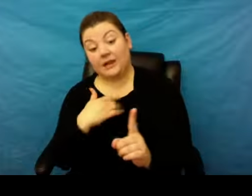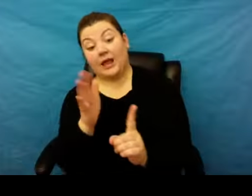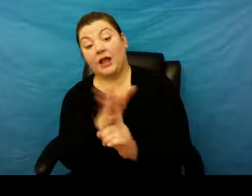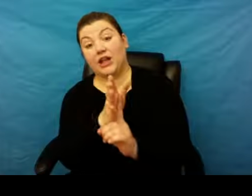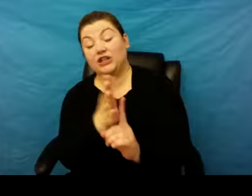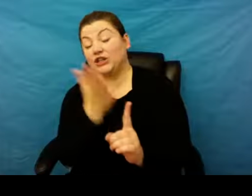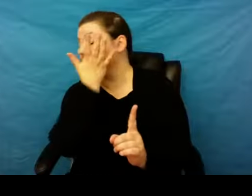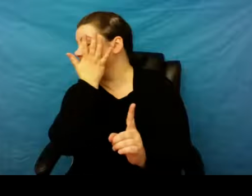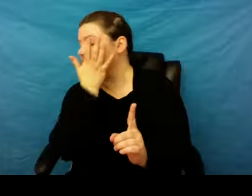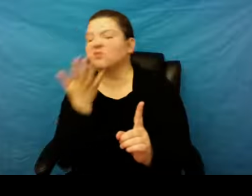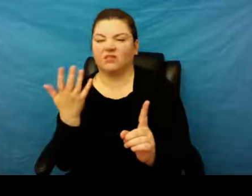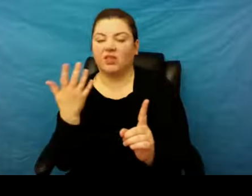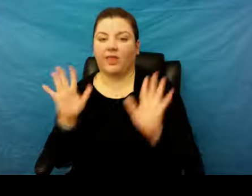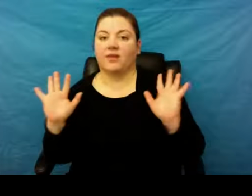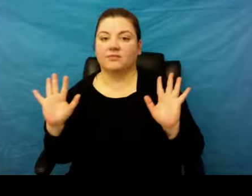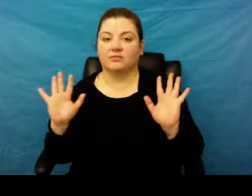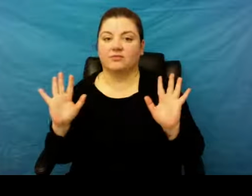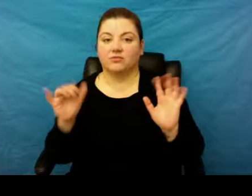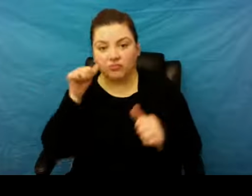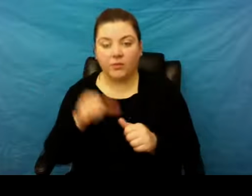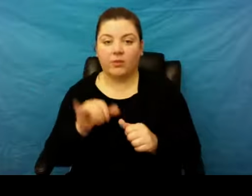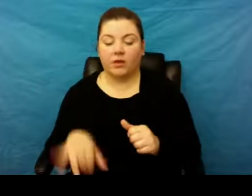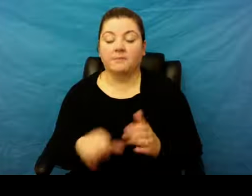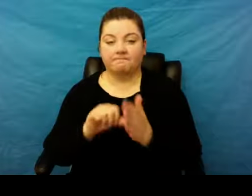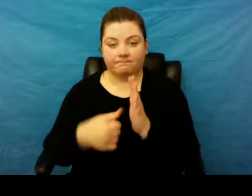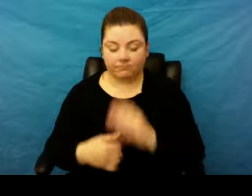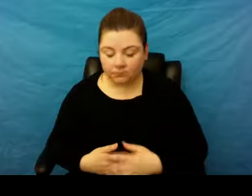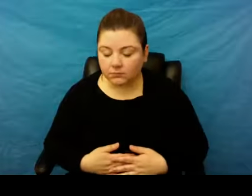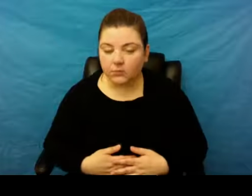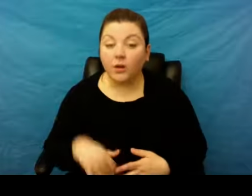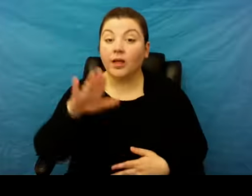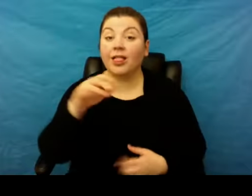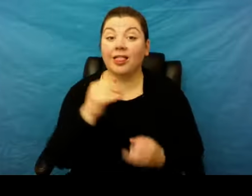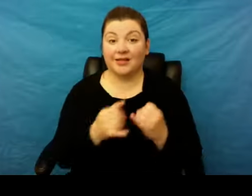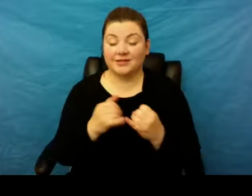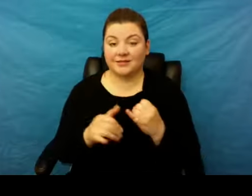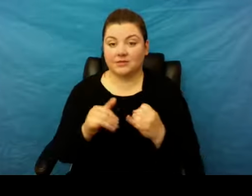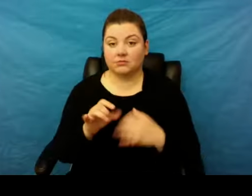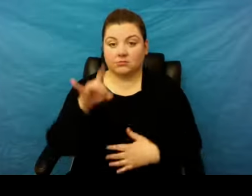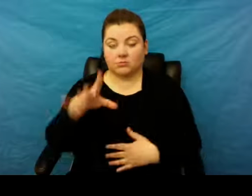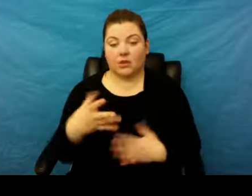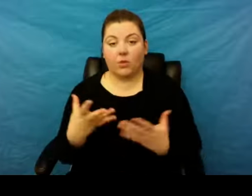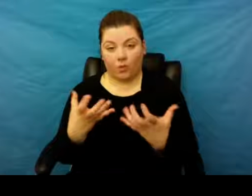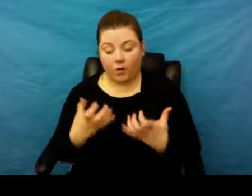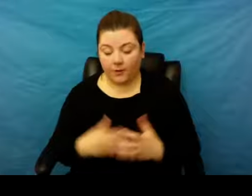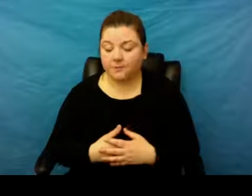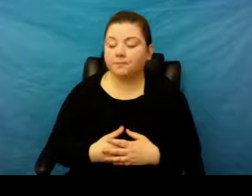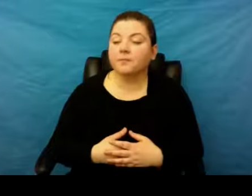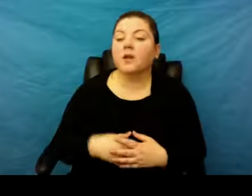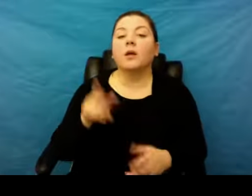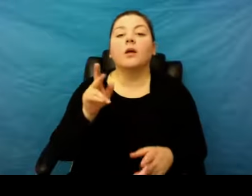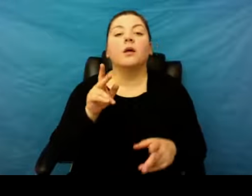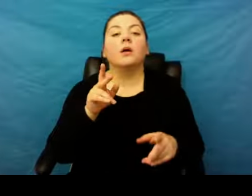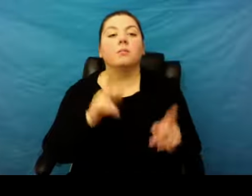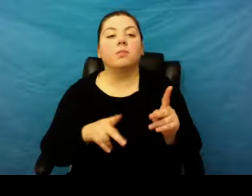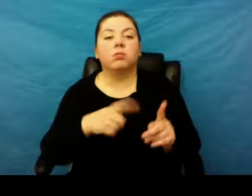so lastly, for this, before I get to some of your questions, is when do you go to the hospital? And so I think probably the question